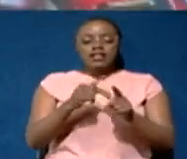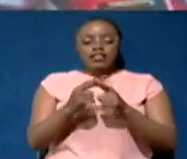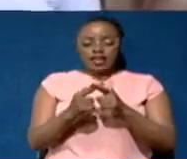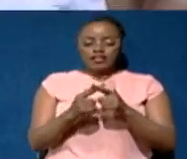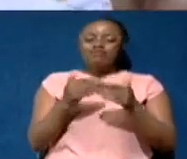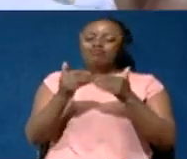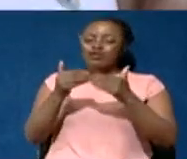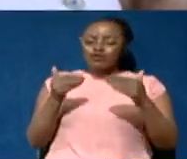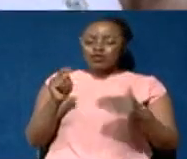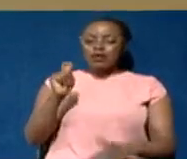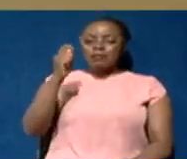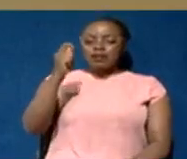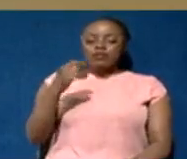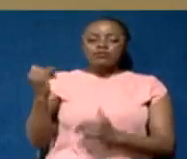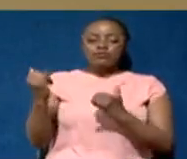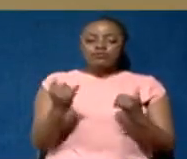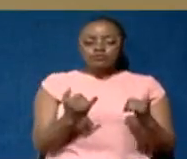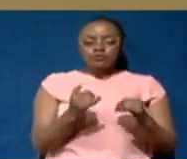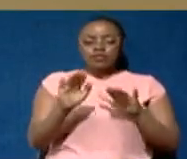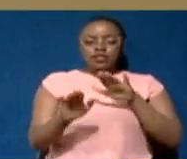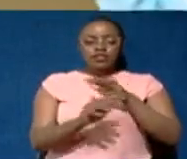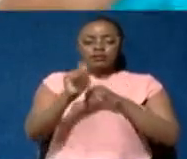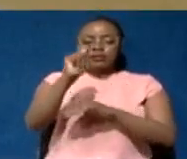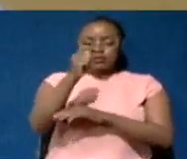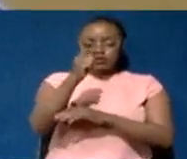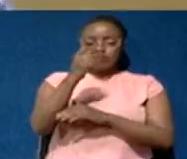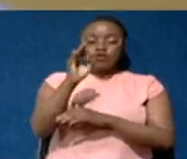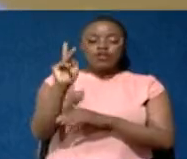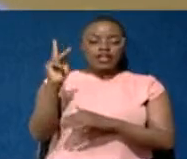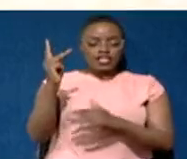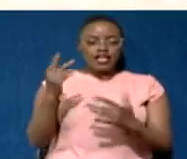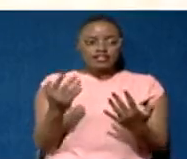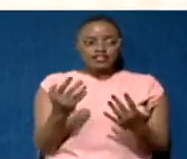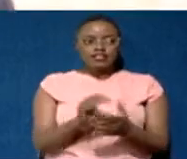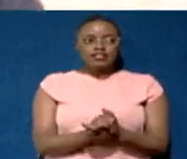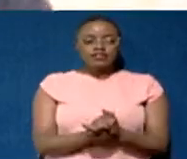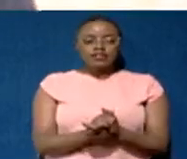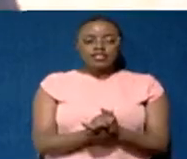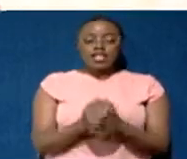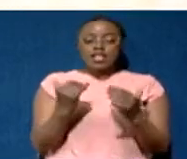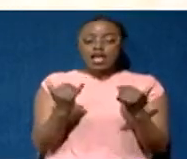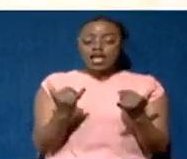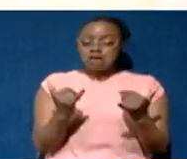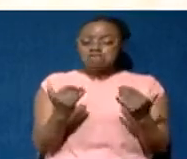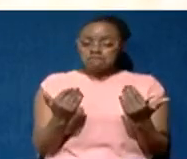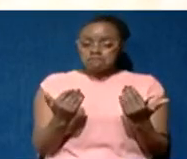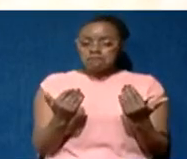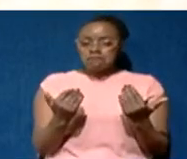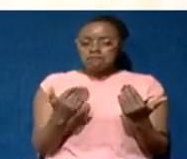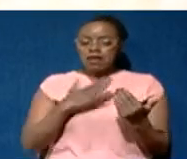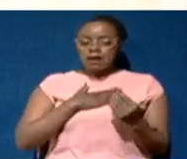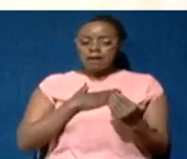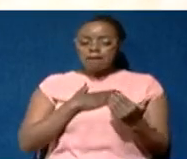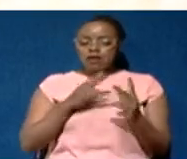head of state. To invite His Excellency the Deputy President of the Republic of Kenya. It is now